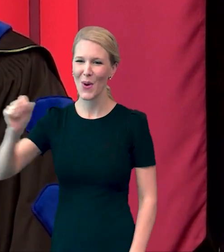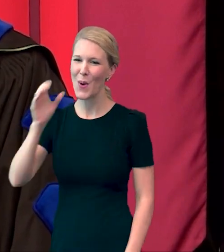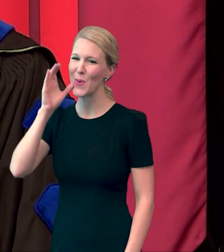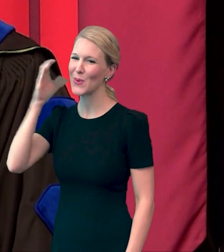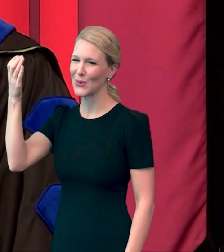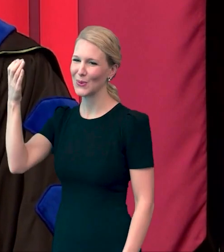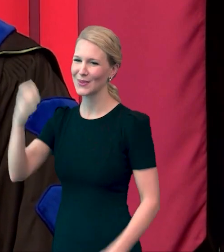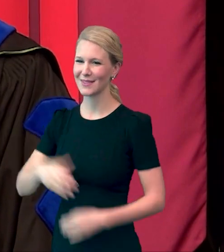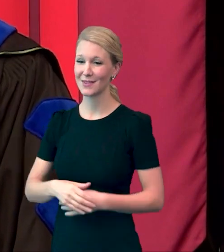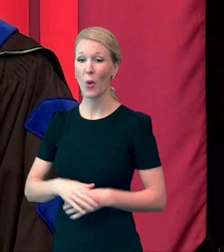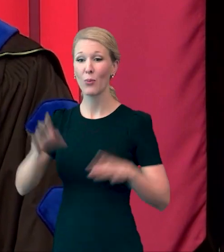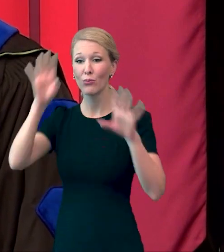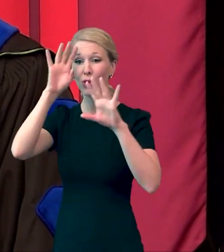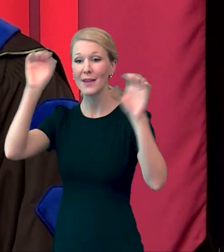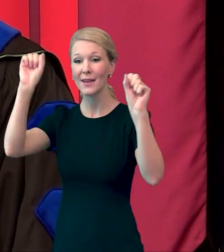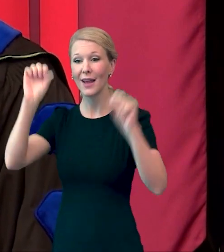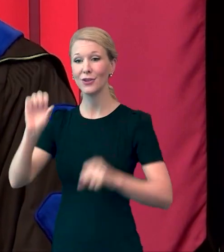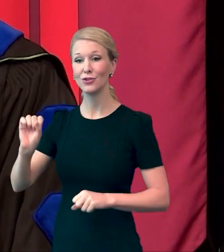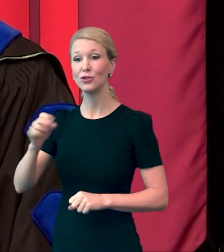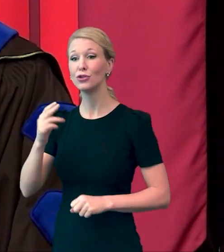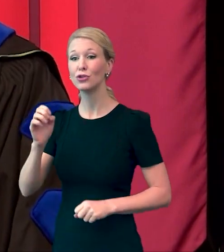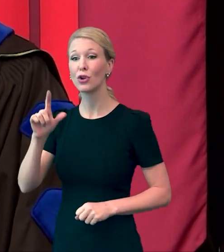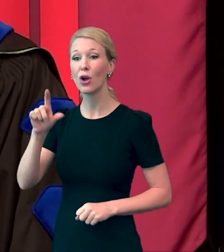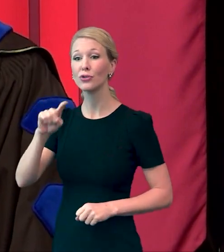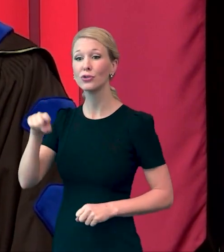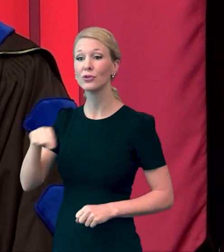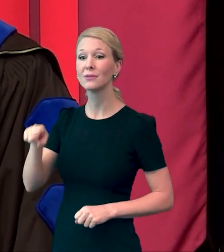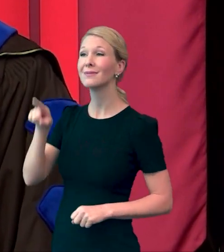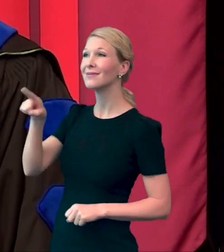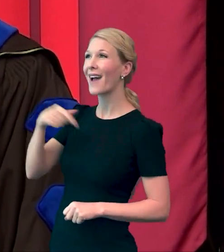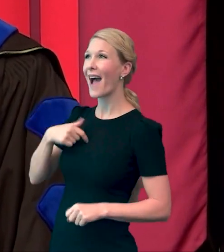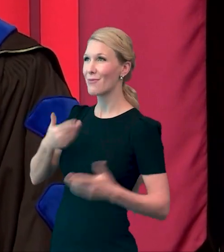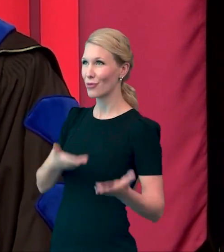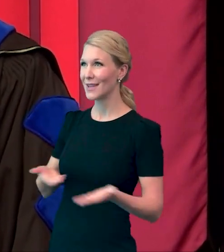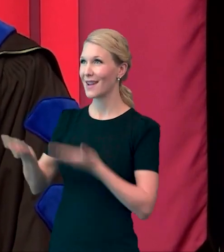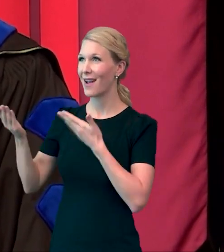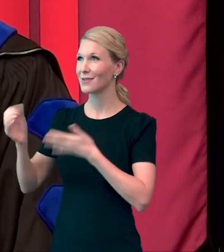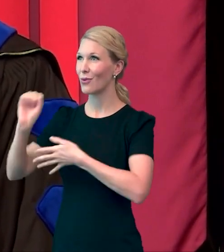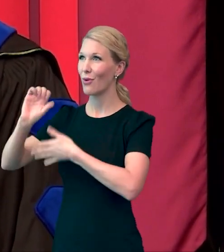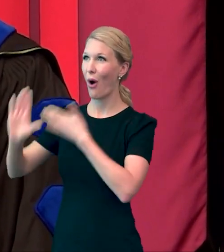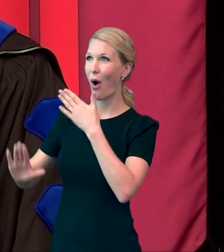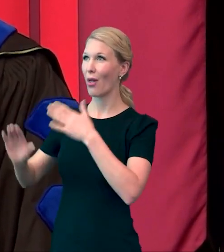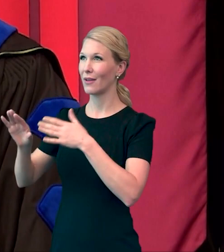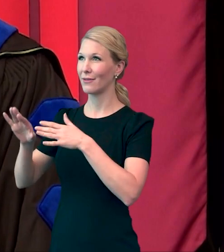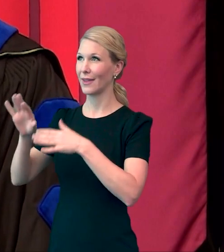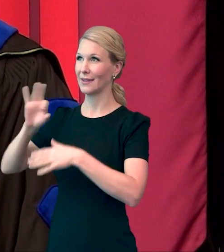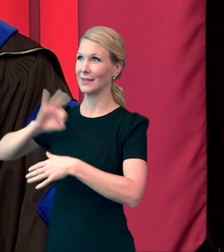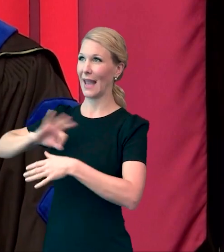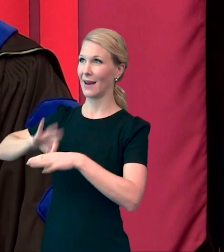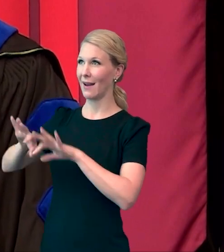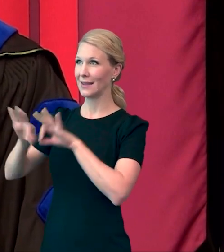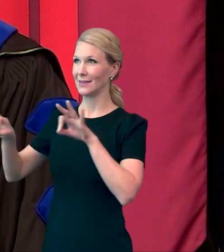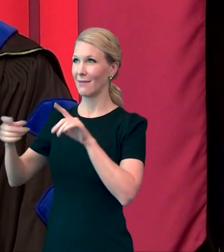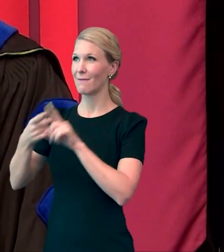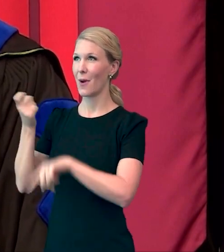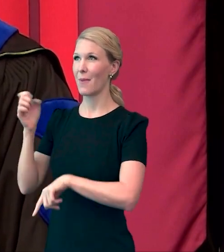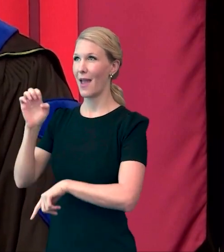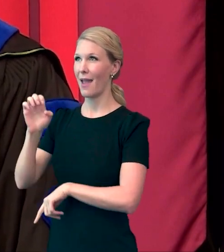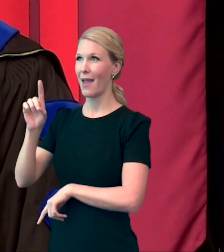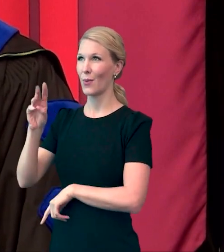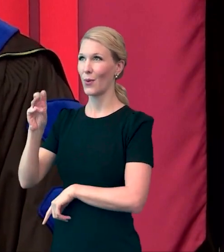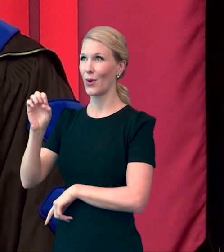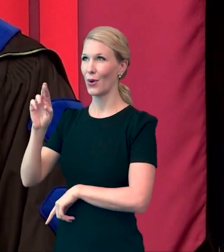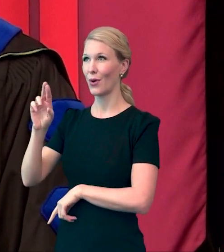done. Good luck and go Cougs. President Schultz, I take great pleasure in presenting to you the baccalaureate degree